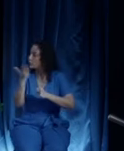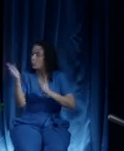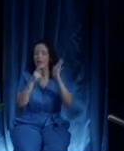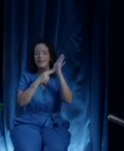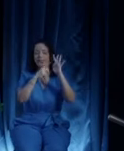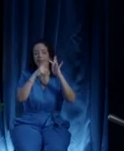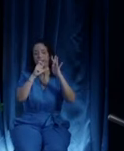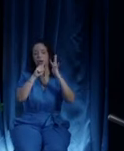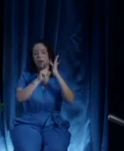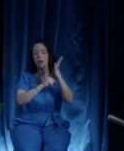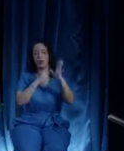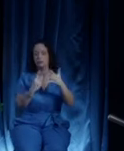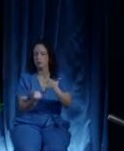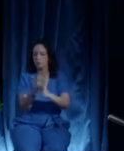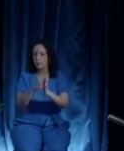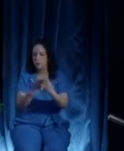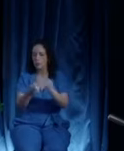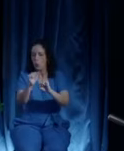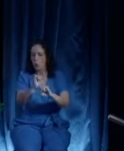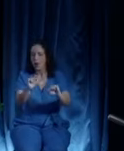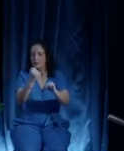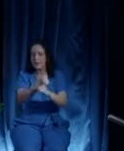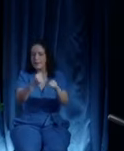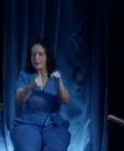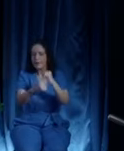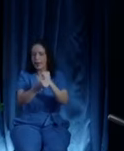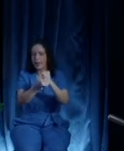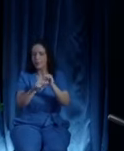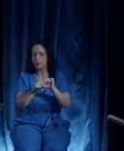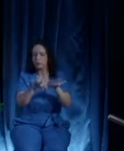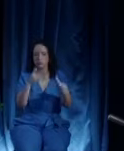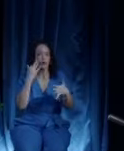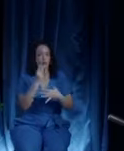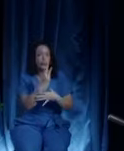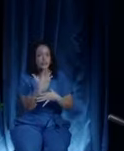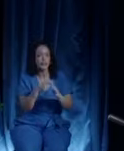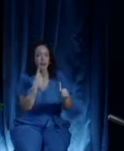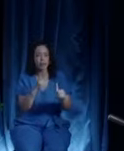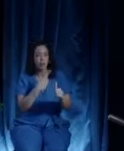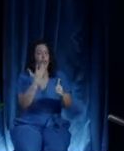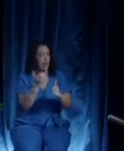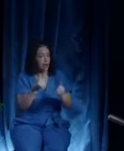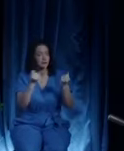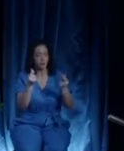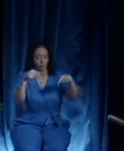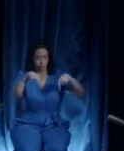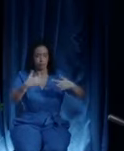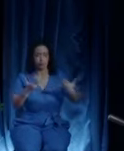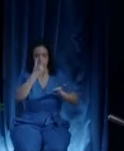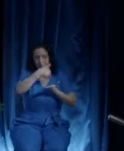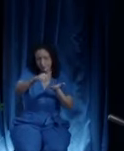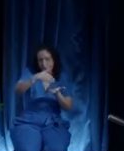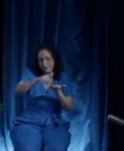Your new book, The Waiting Game, is out on the 25th of this month, and, well, there are copies here today. And